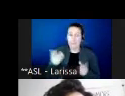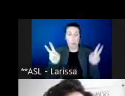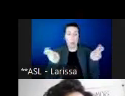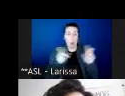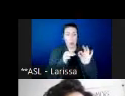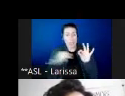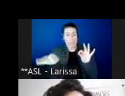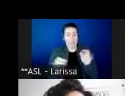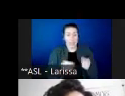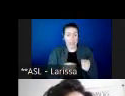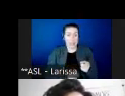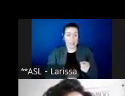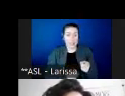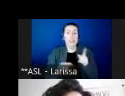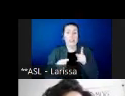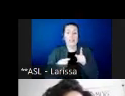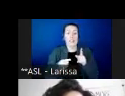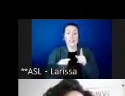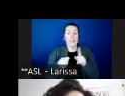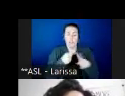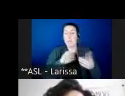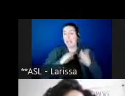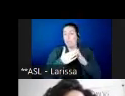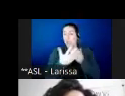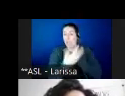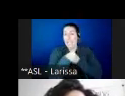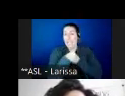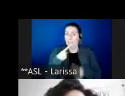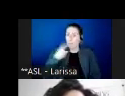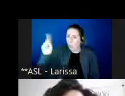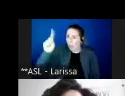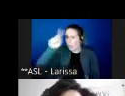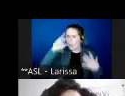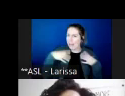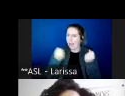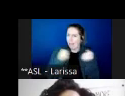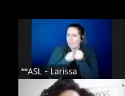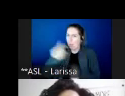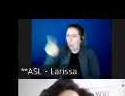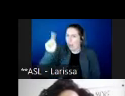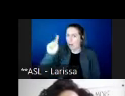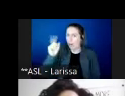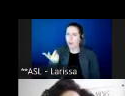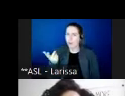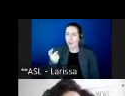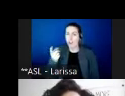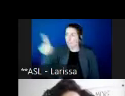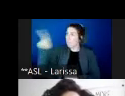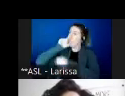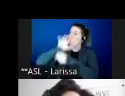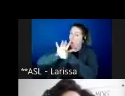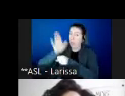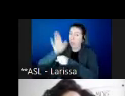it's from a community dialogue participant saying, where are the mental health services? Where is the promised